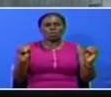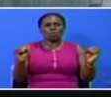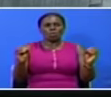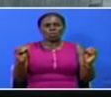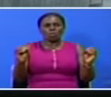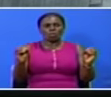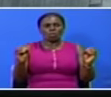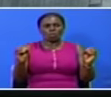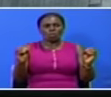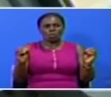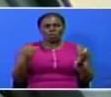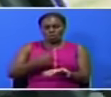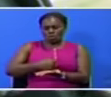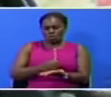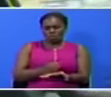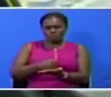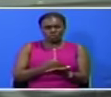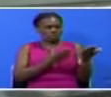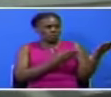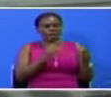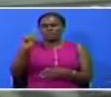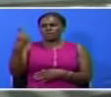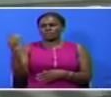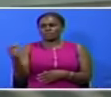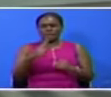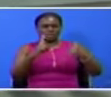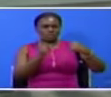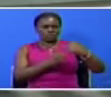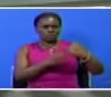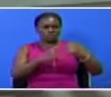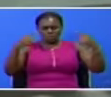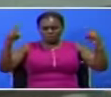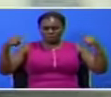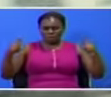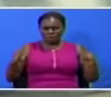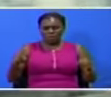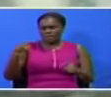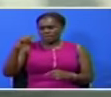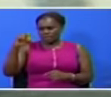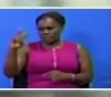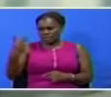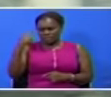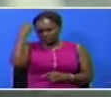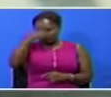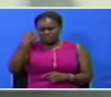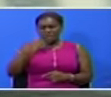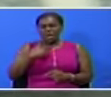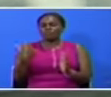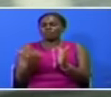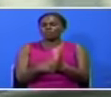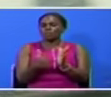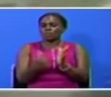Phase 1 is due for commissioning not later than the 1st of June. Its successor, the Phase 2A, still has more hurdles to